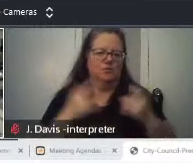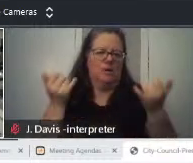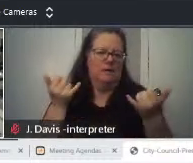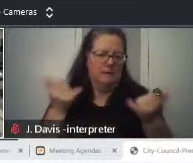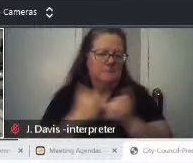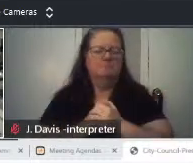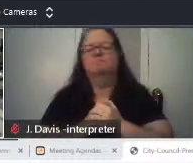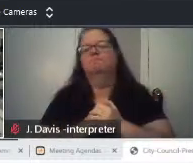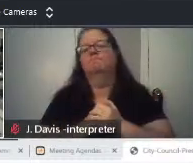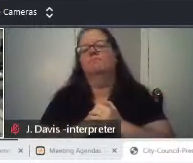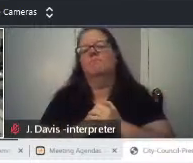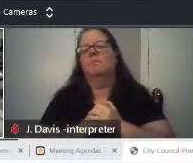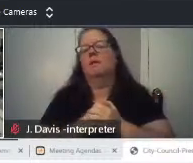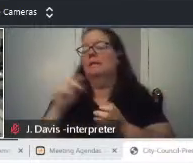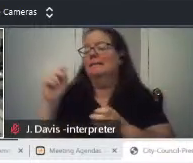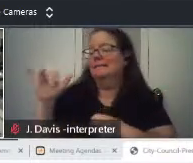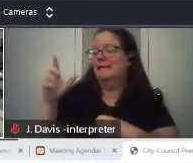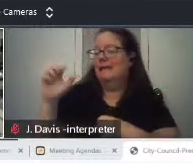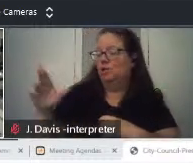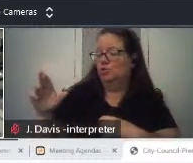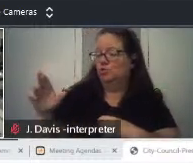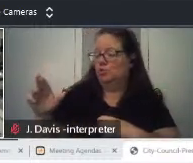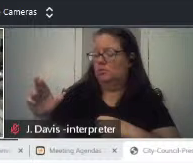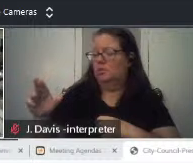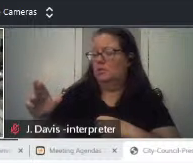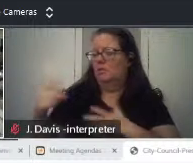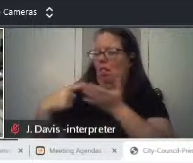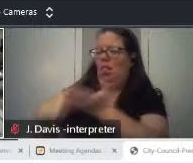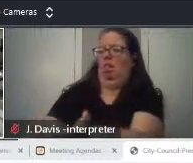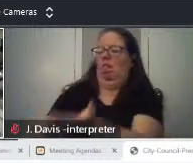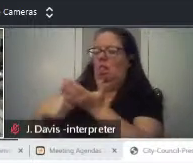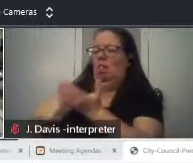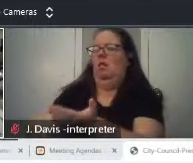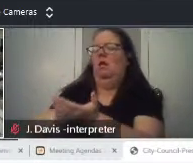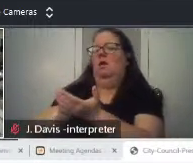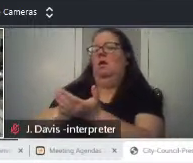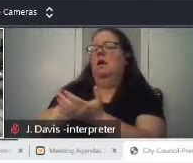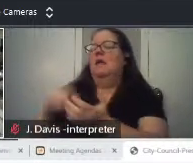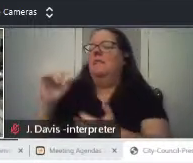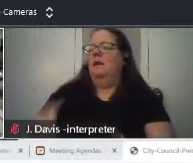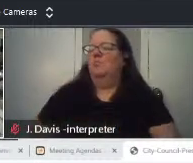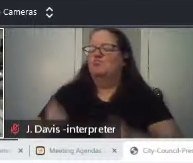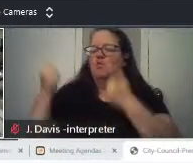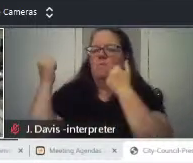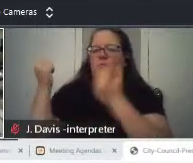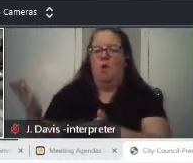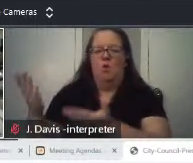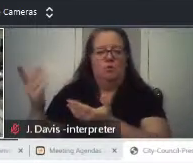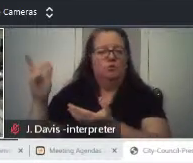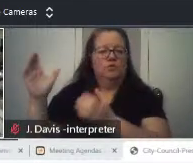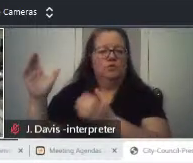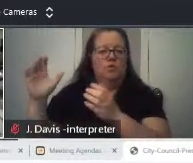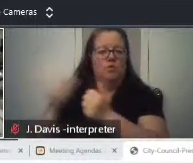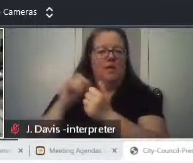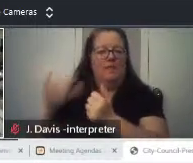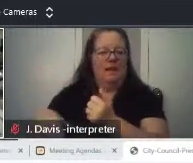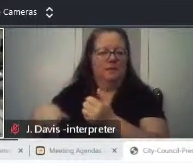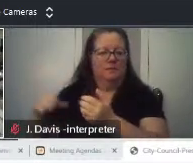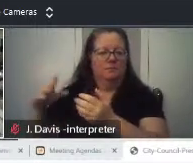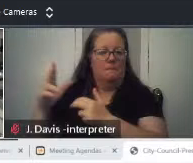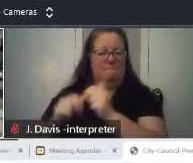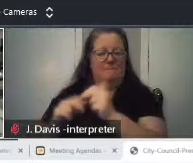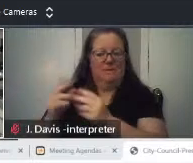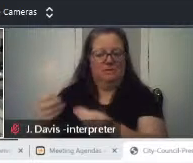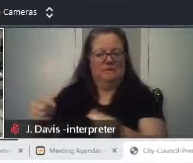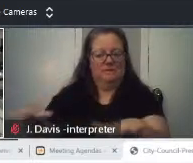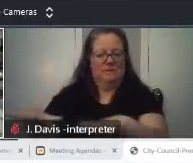Mr. Taylor made a lot of comments that what he could propose to do with that particular site. Are any of